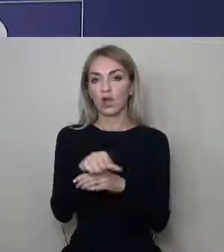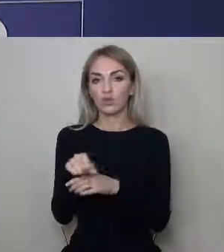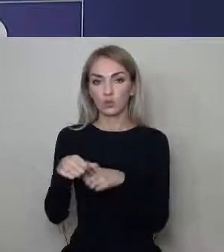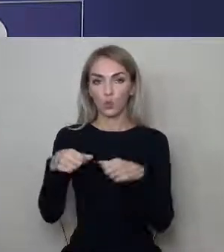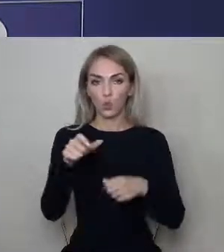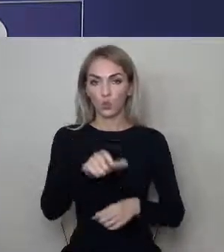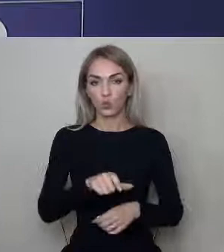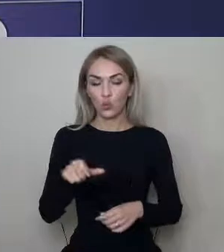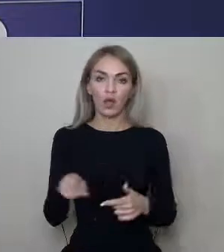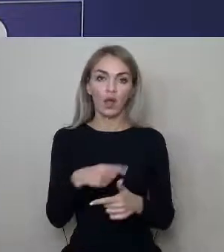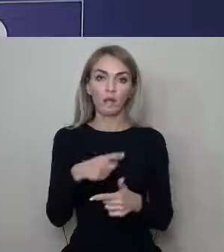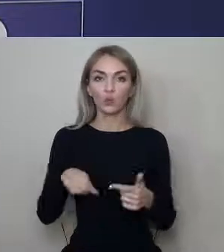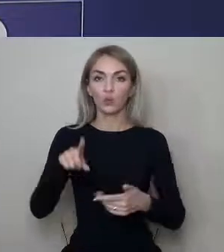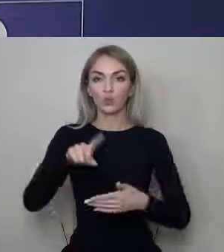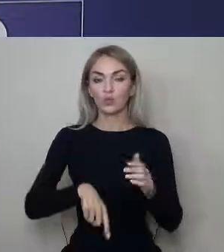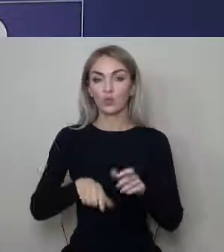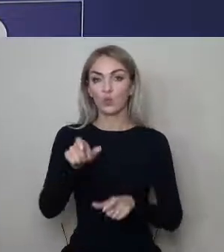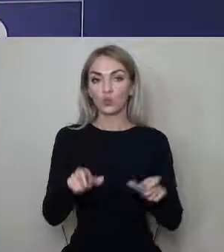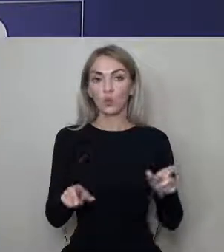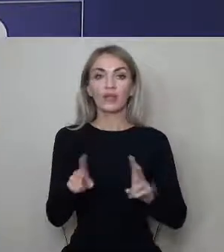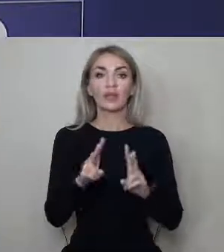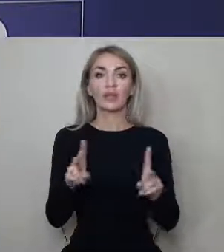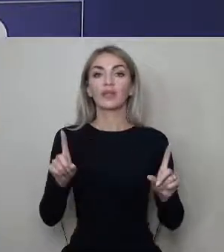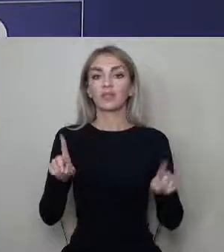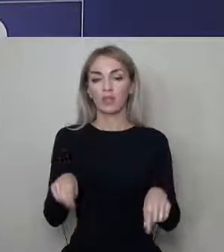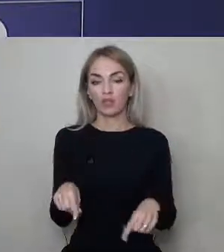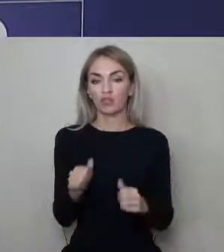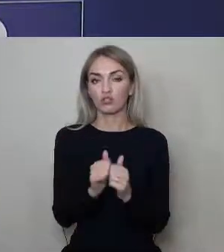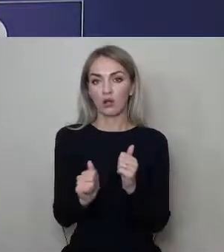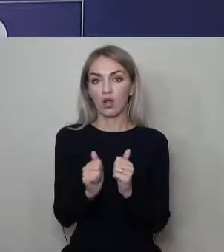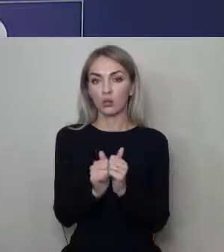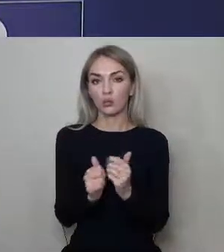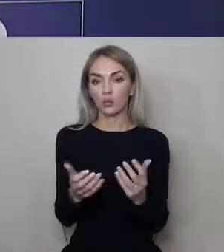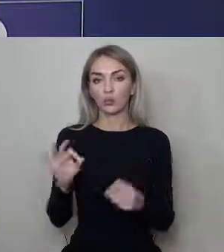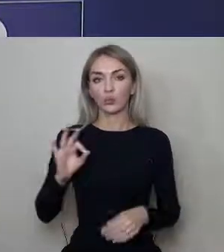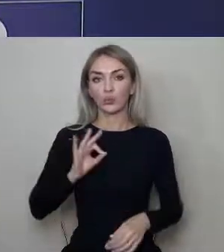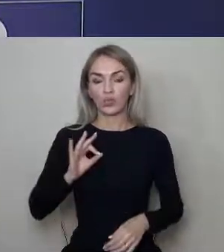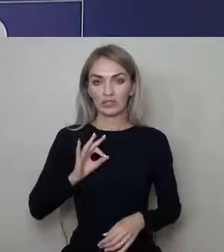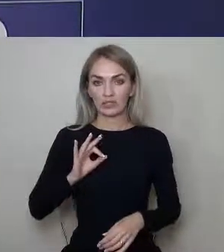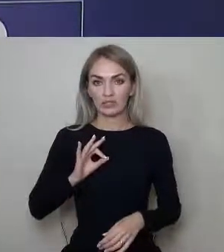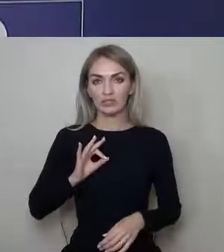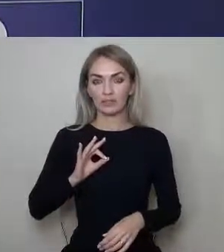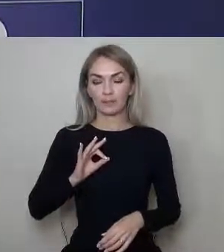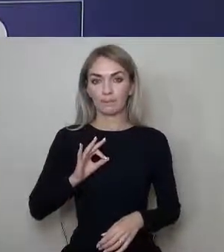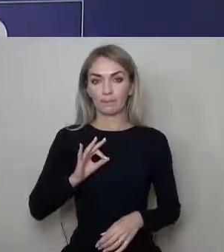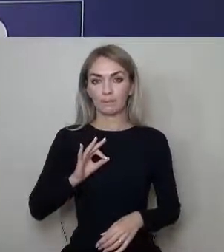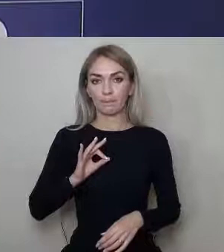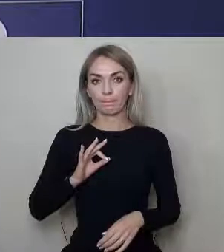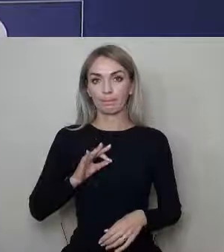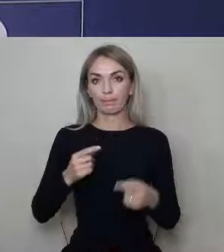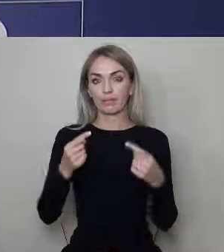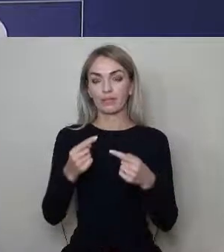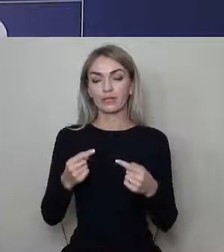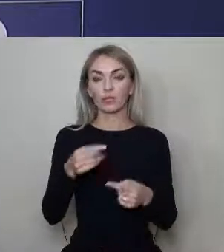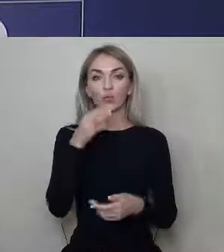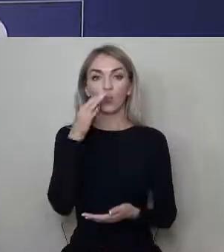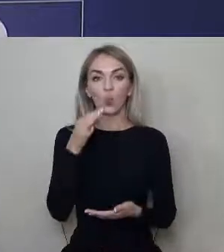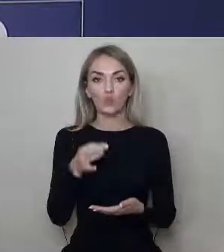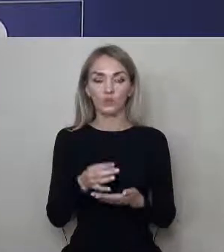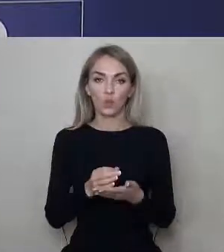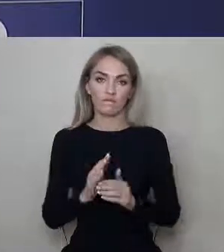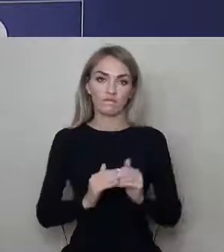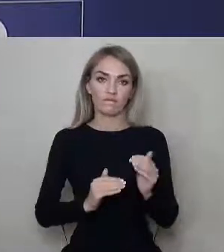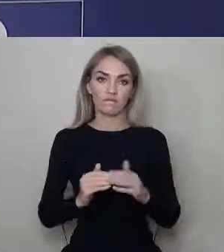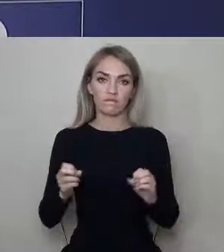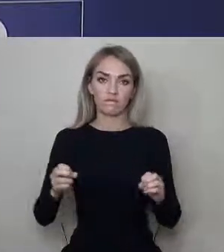the subjects of the election process through proxies or authorized persons, and very often these are the lawyers with